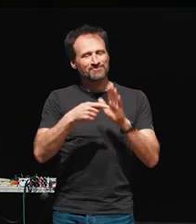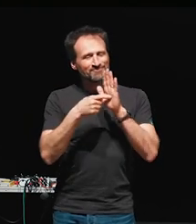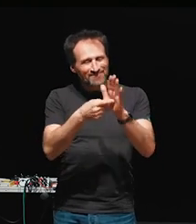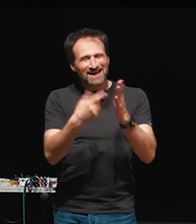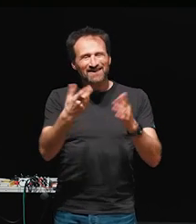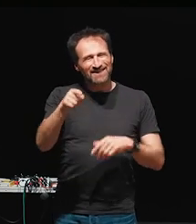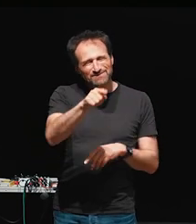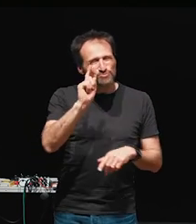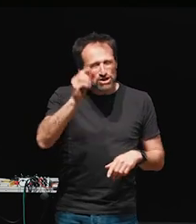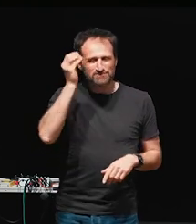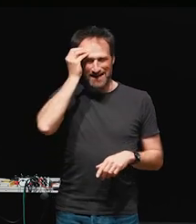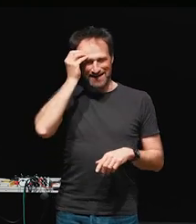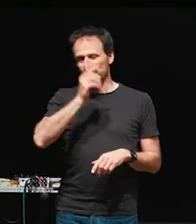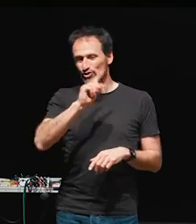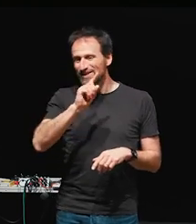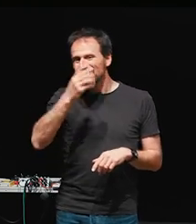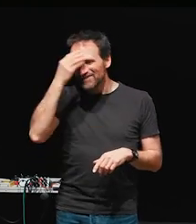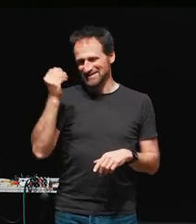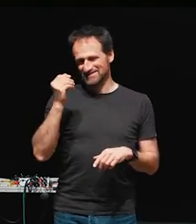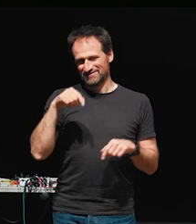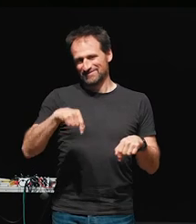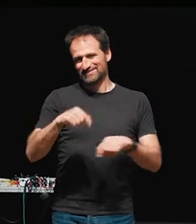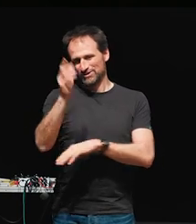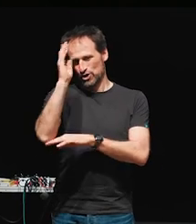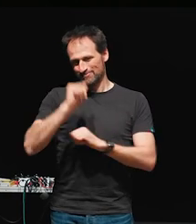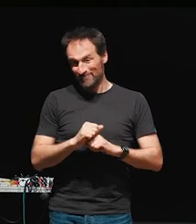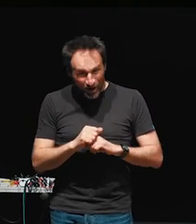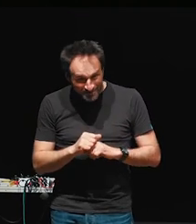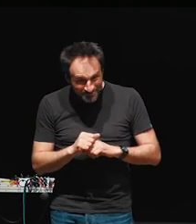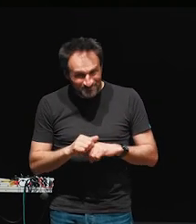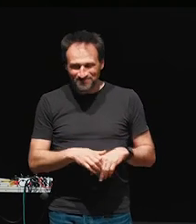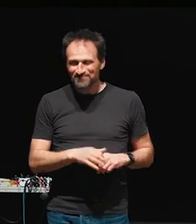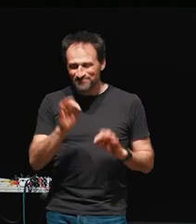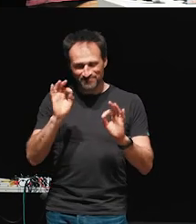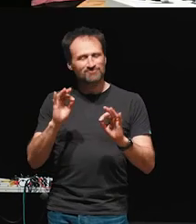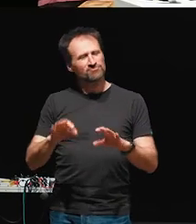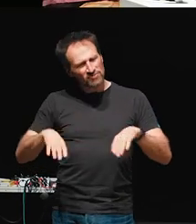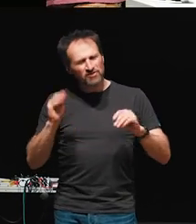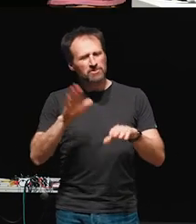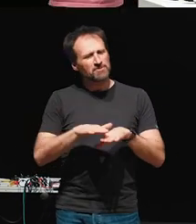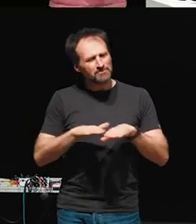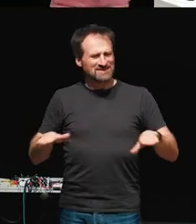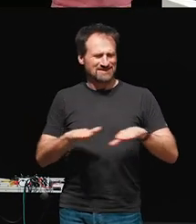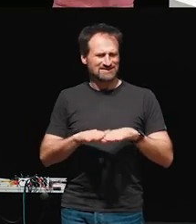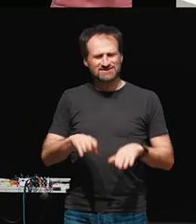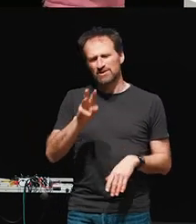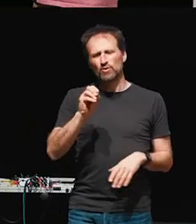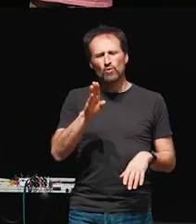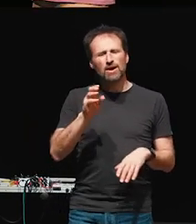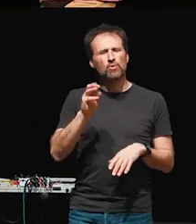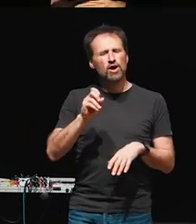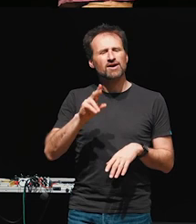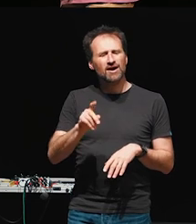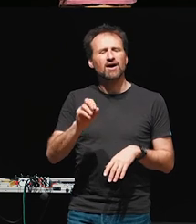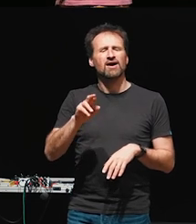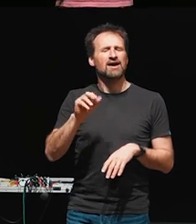probably remember and take away from this talk. So let's start from the very basics. What is the Web Workers API? The Web